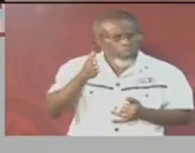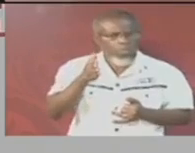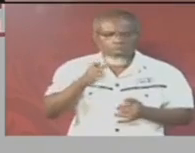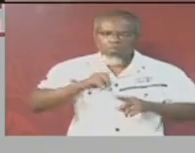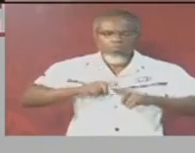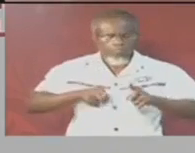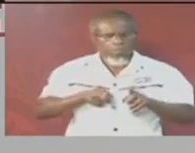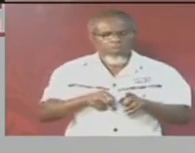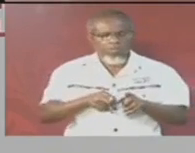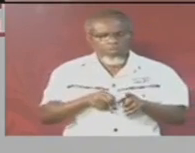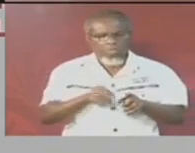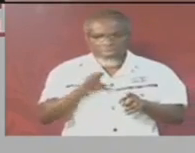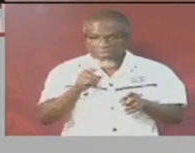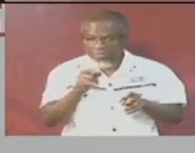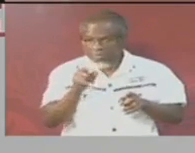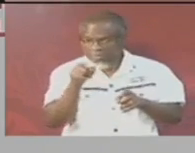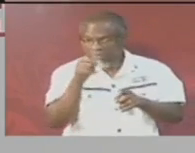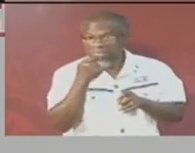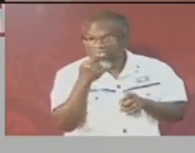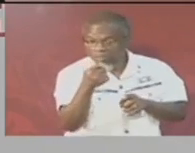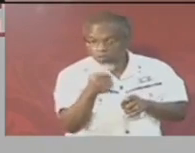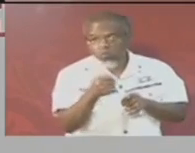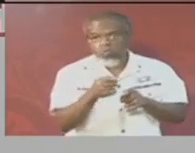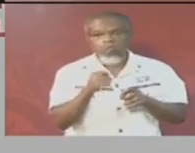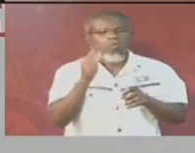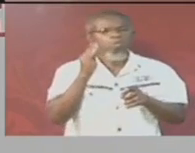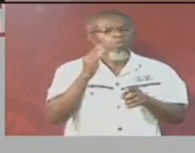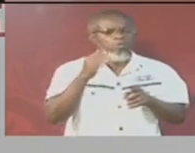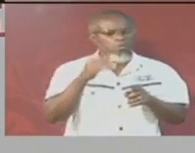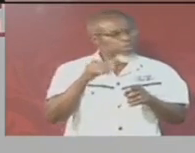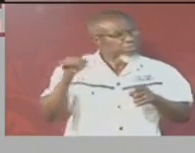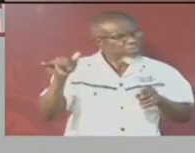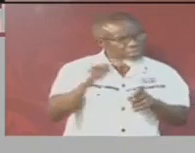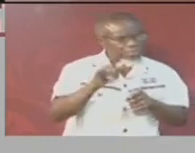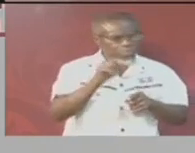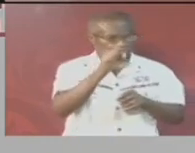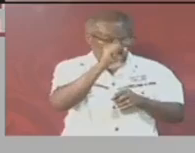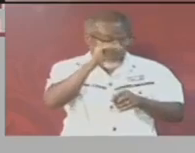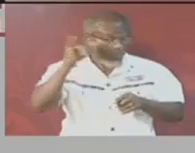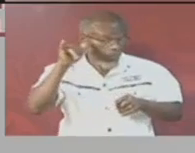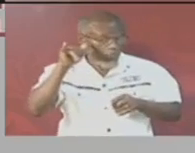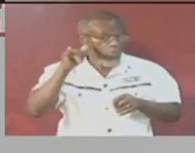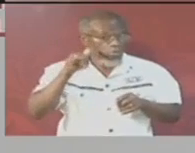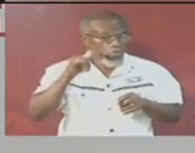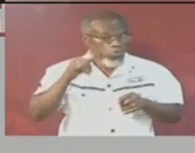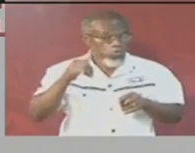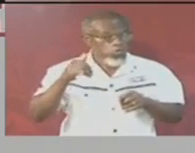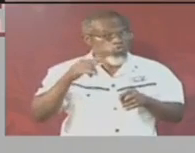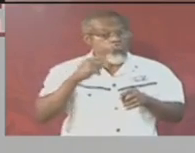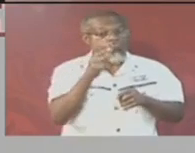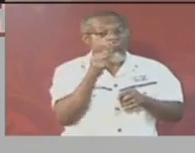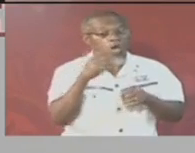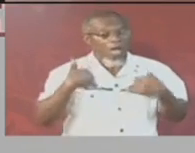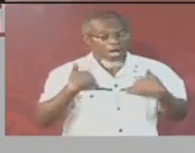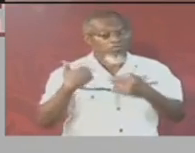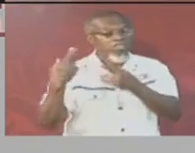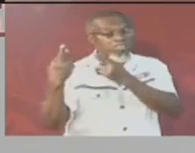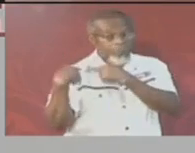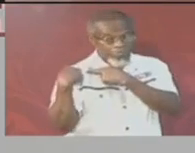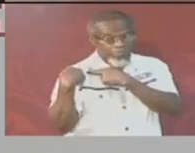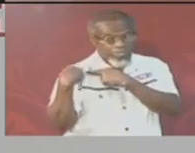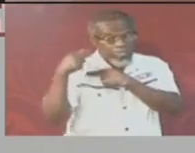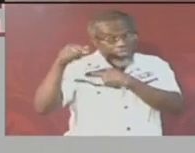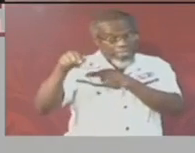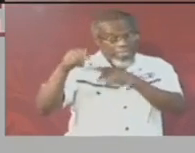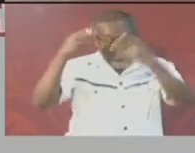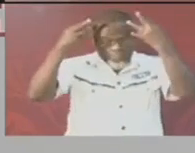can do is assure you that, like Minister Young, those of us who have this responsibility in the ministry would continue to look